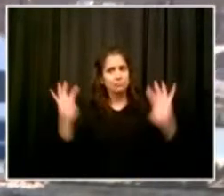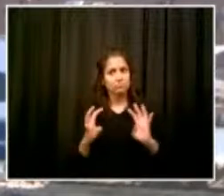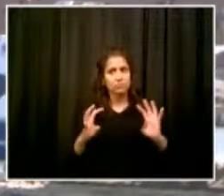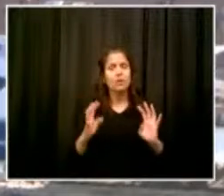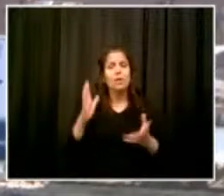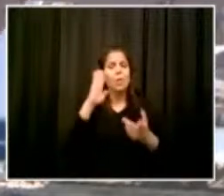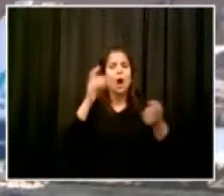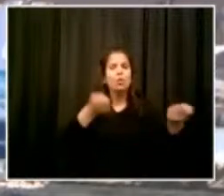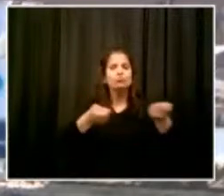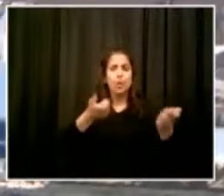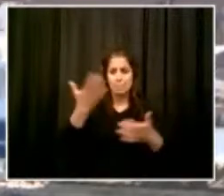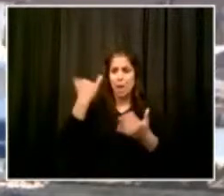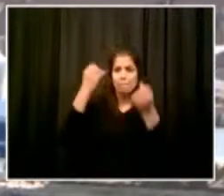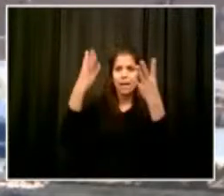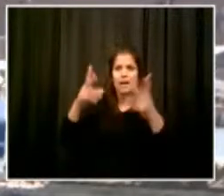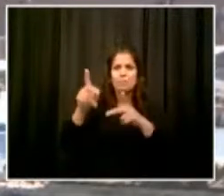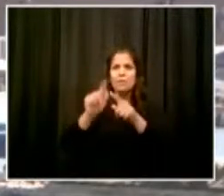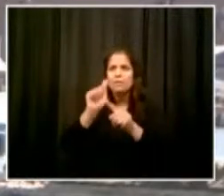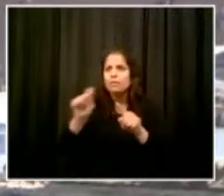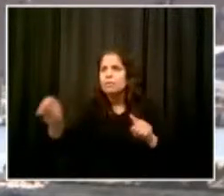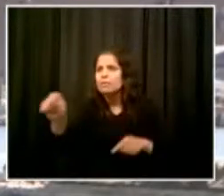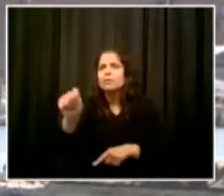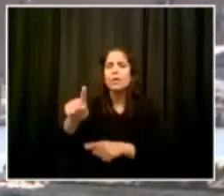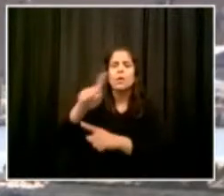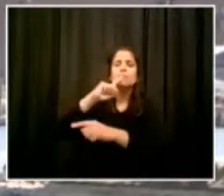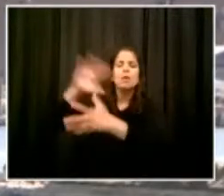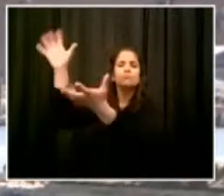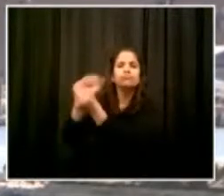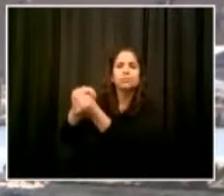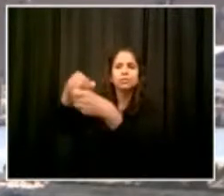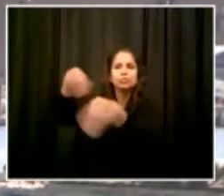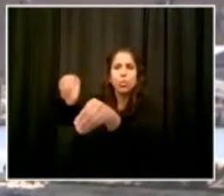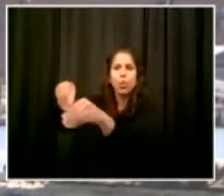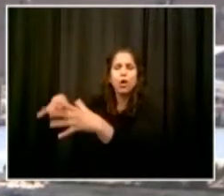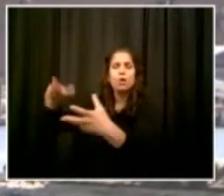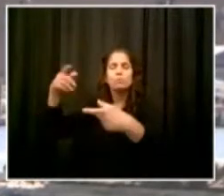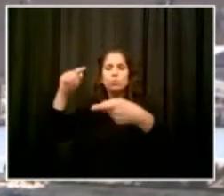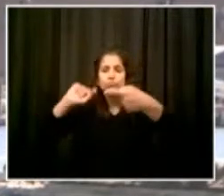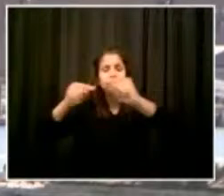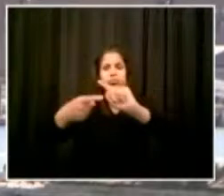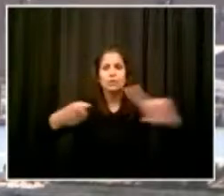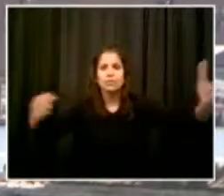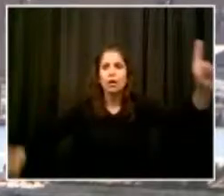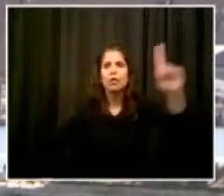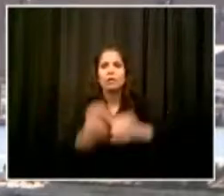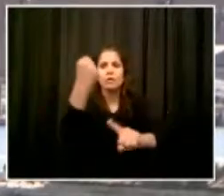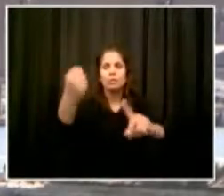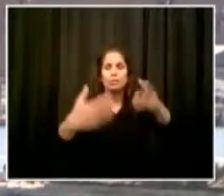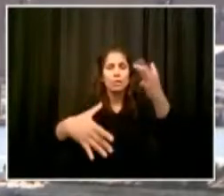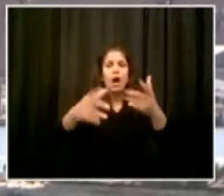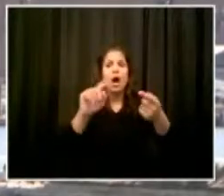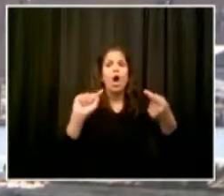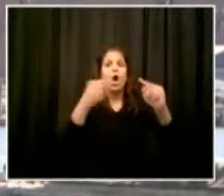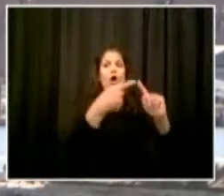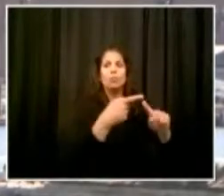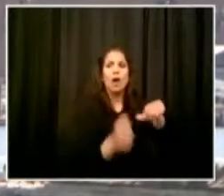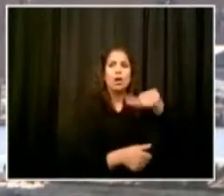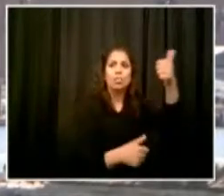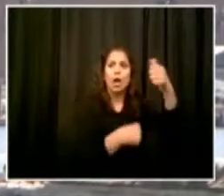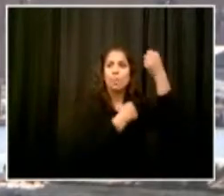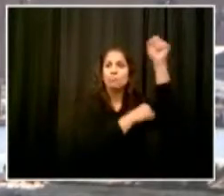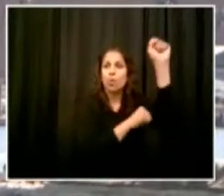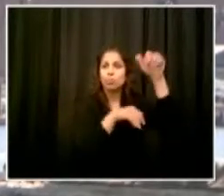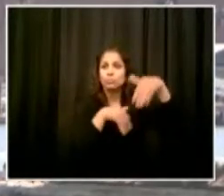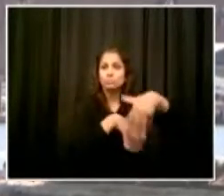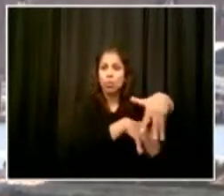going forward because we now have seen things that we never saw before and now have a different approach going forward. I want the maximum restraint, the